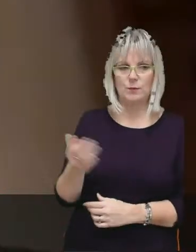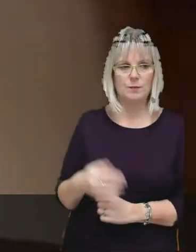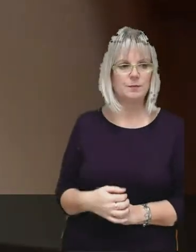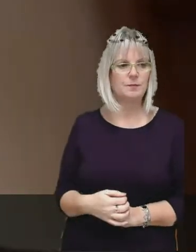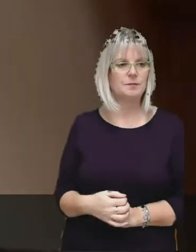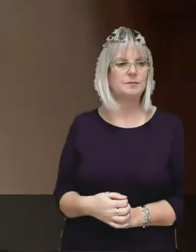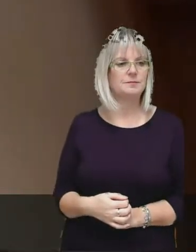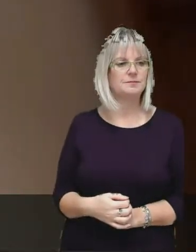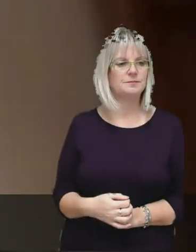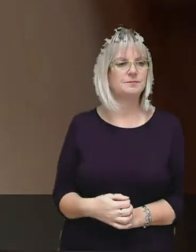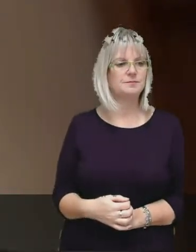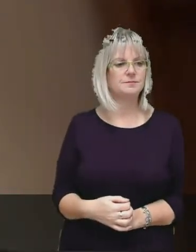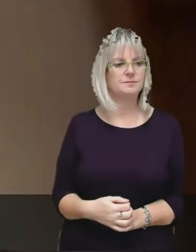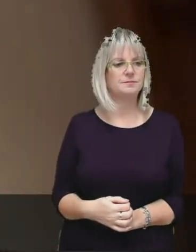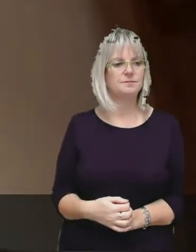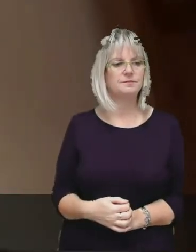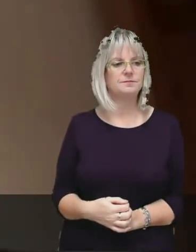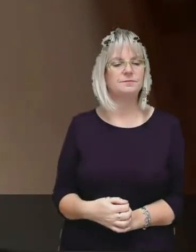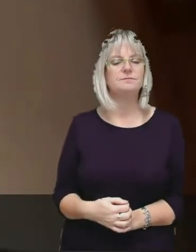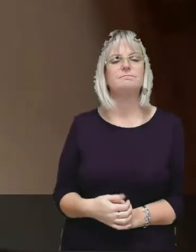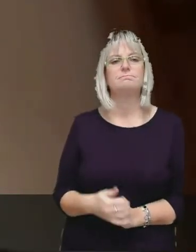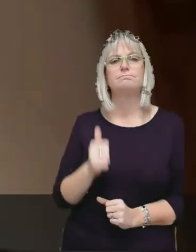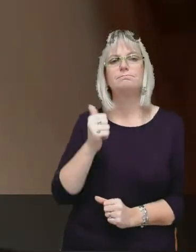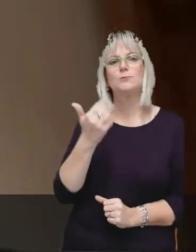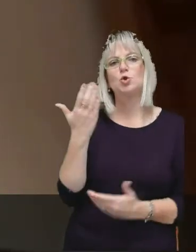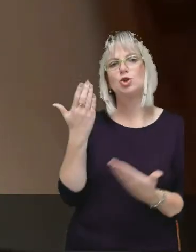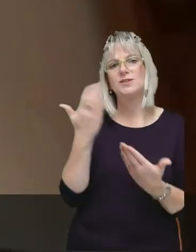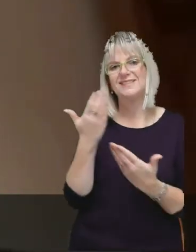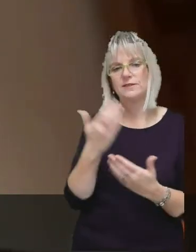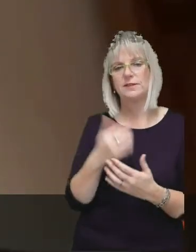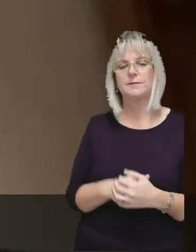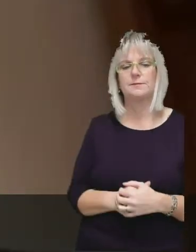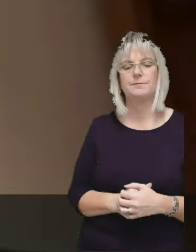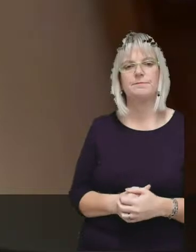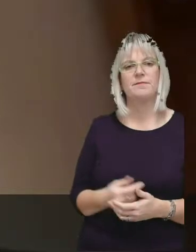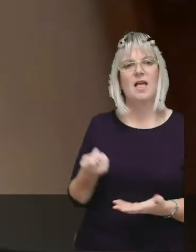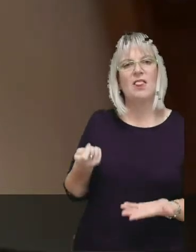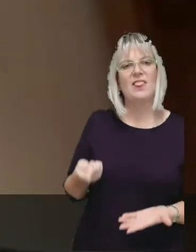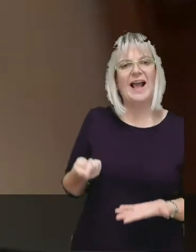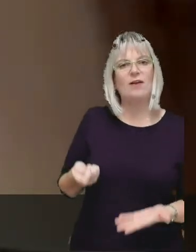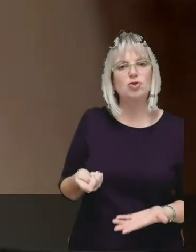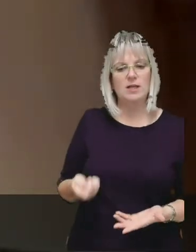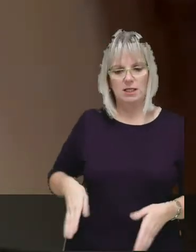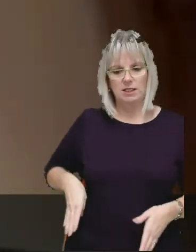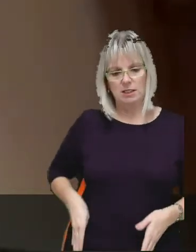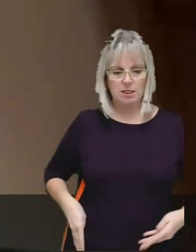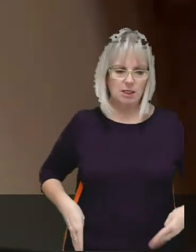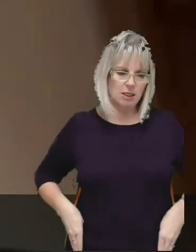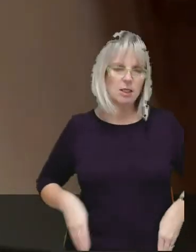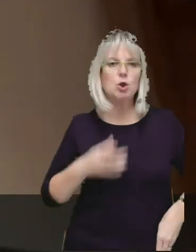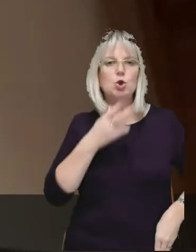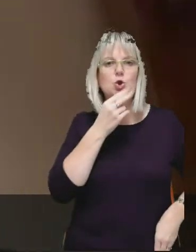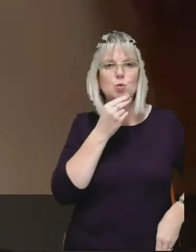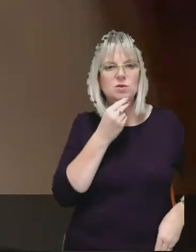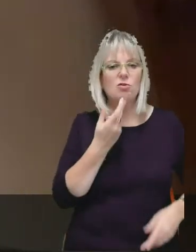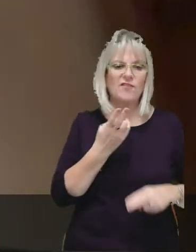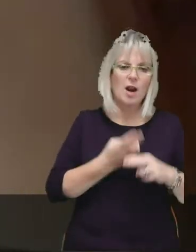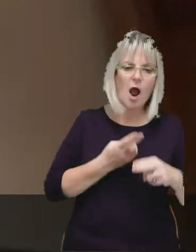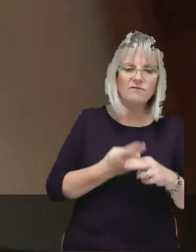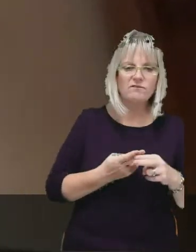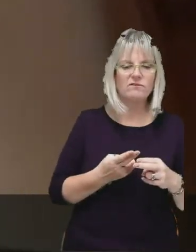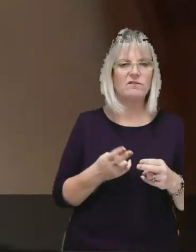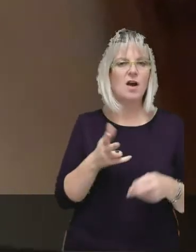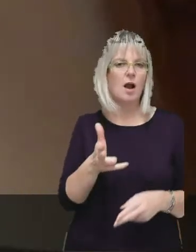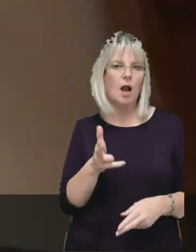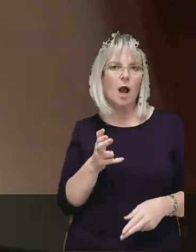evening. The carrying and use of knives and guns seems to be a normal occurrence by mostly young